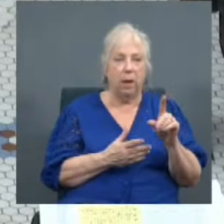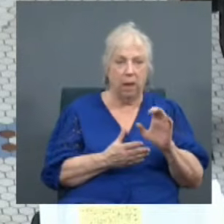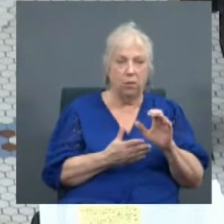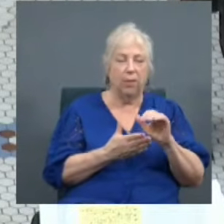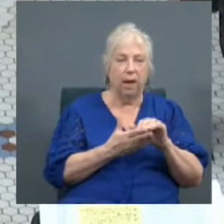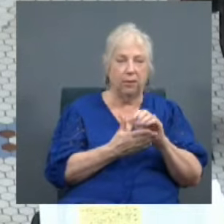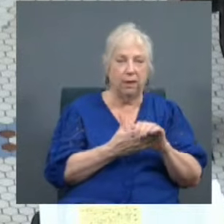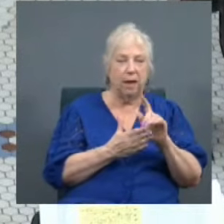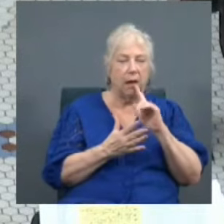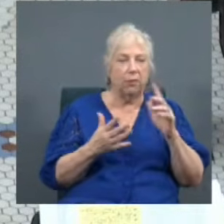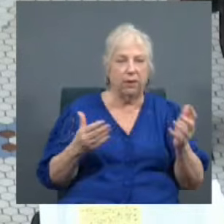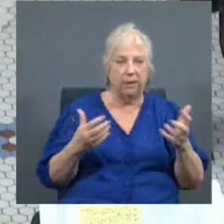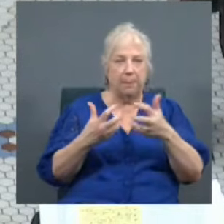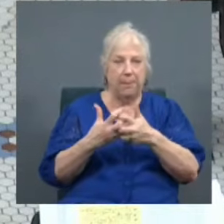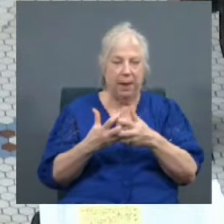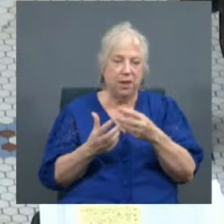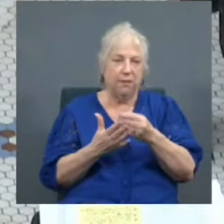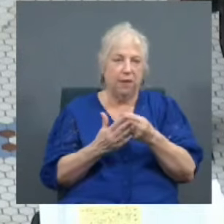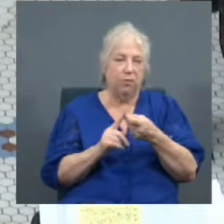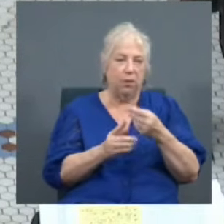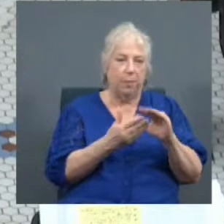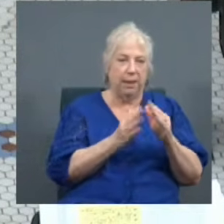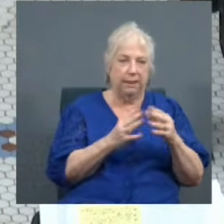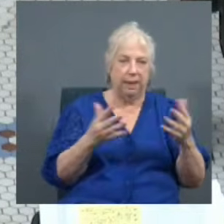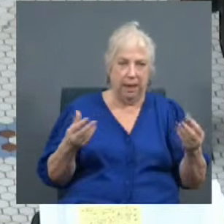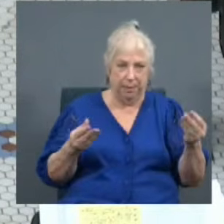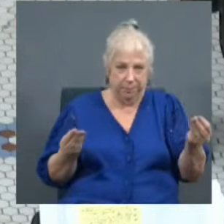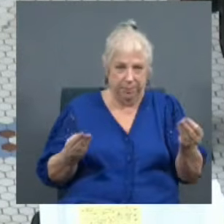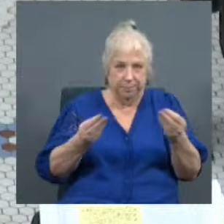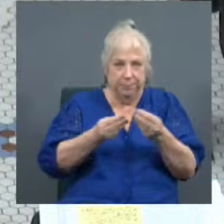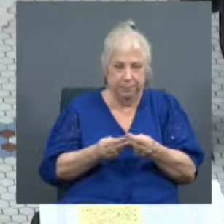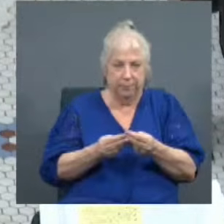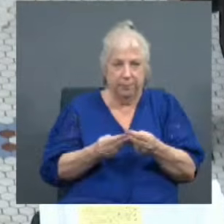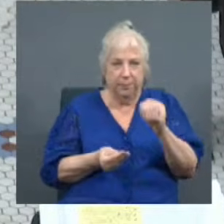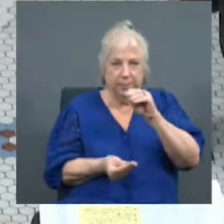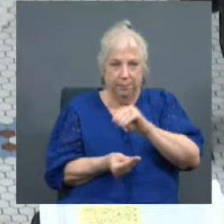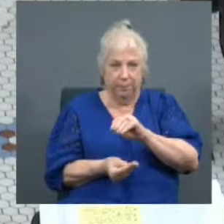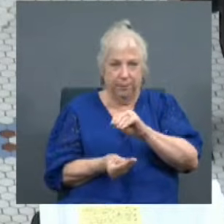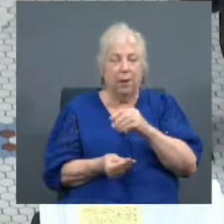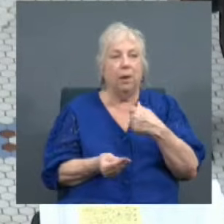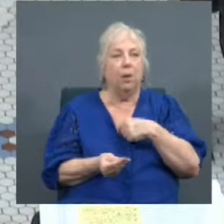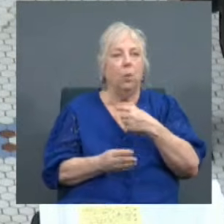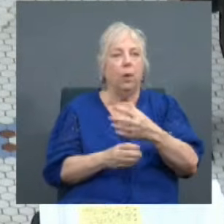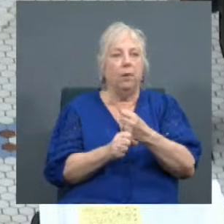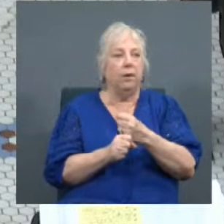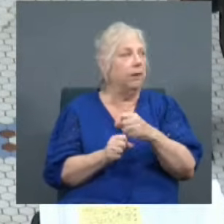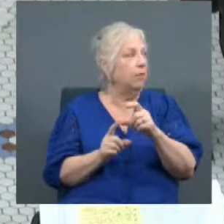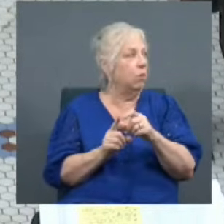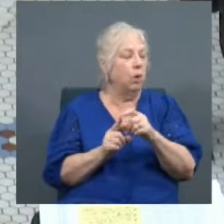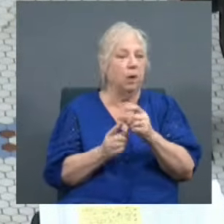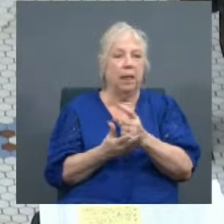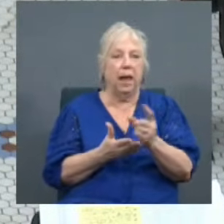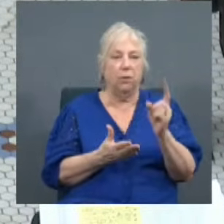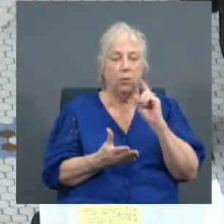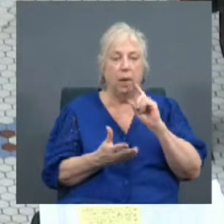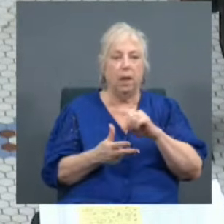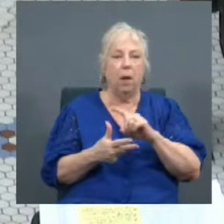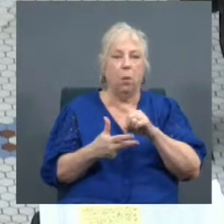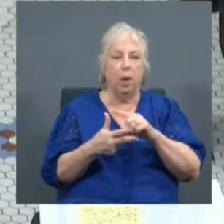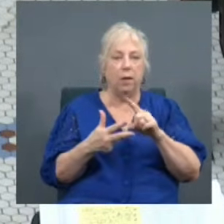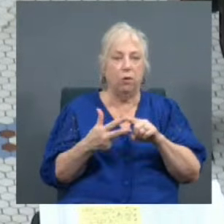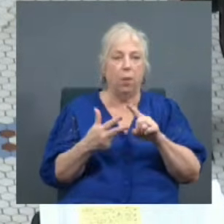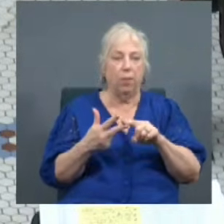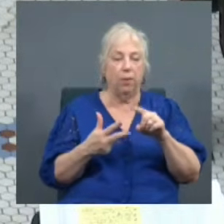$100,000 is the matching funds from the city. Right. We received word last week that all of these 3 things, 1, 2, and